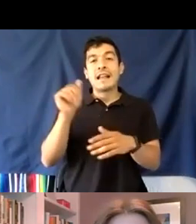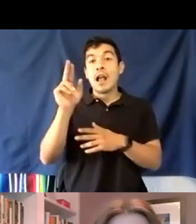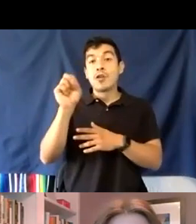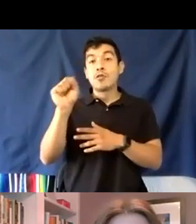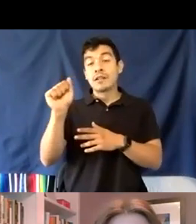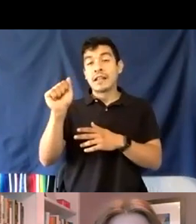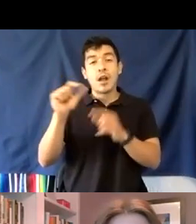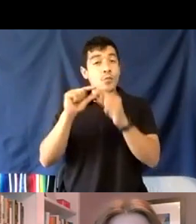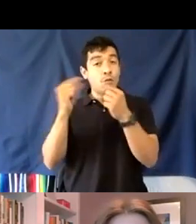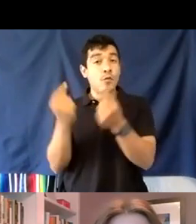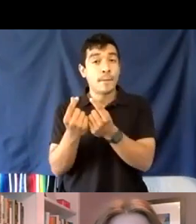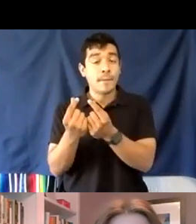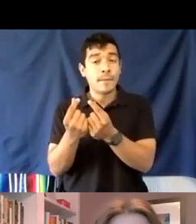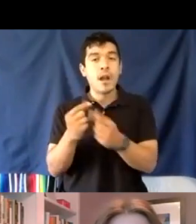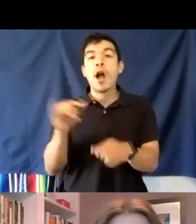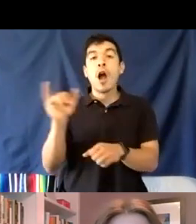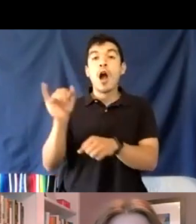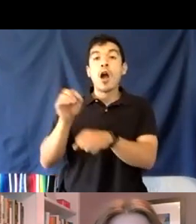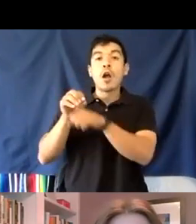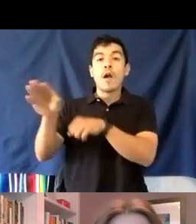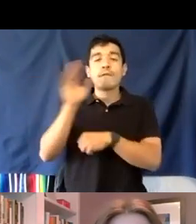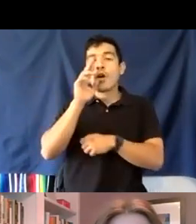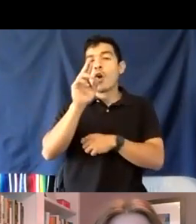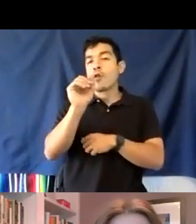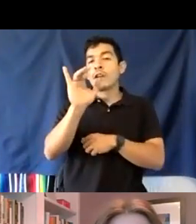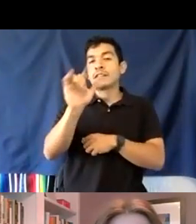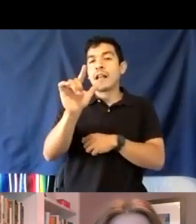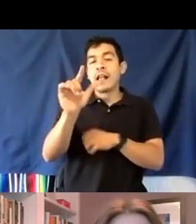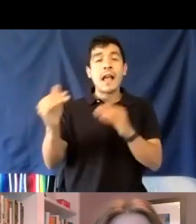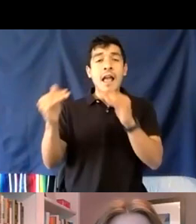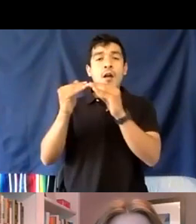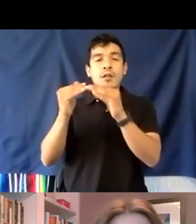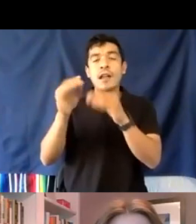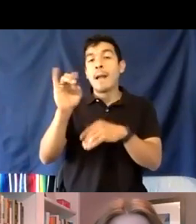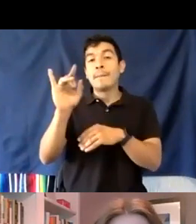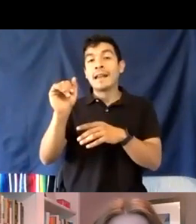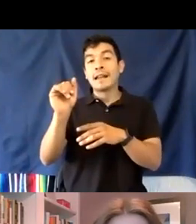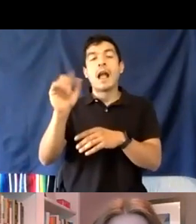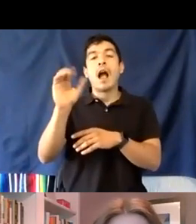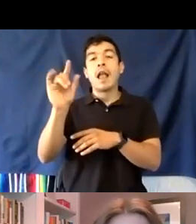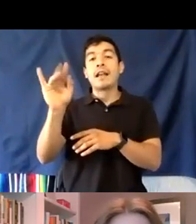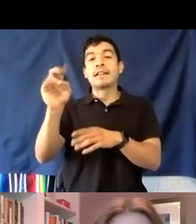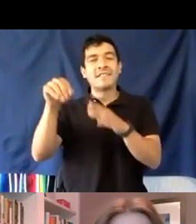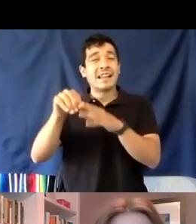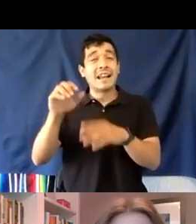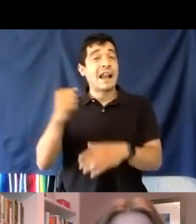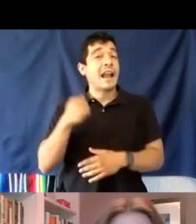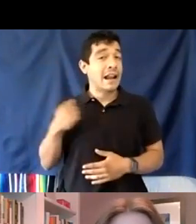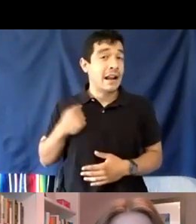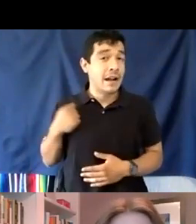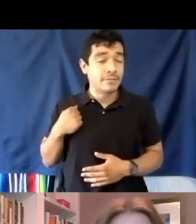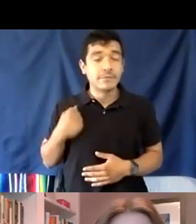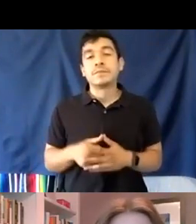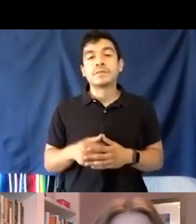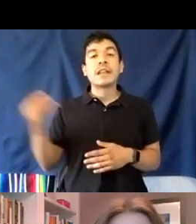people, also advisor to the Racial Equity Media Collective up in Canada. Beyond Inclusion has an